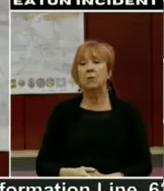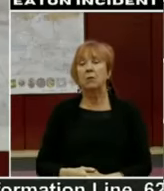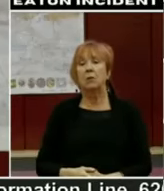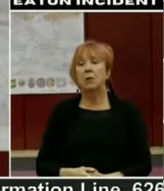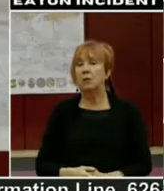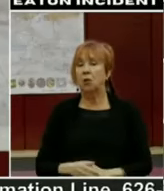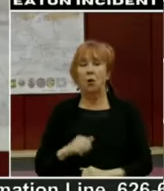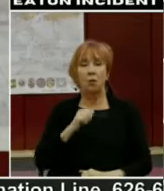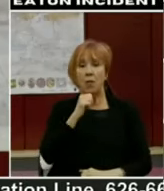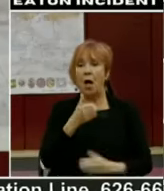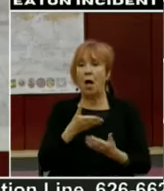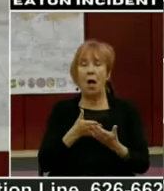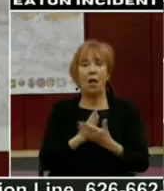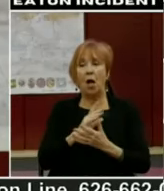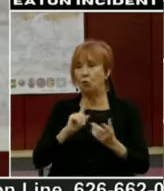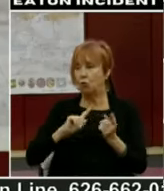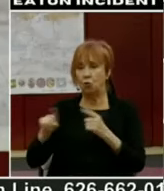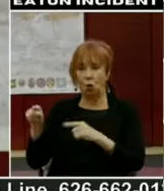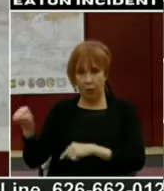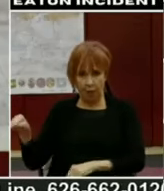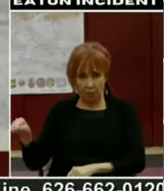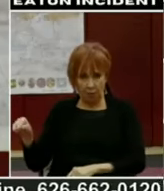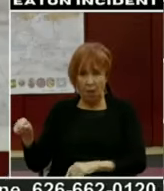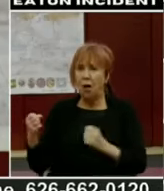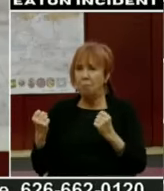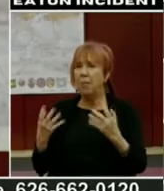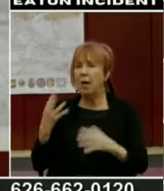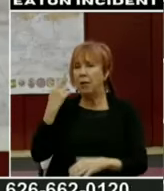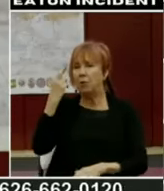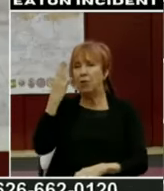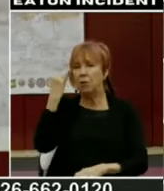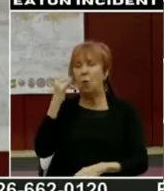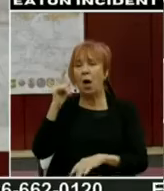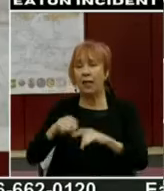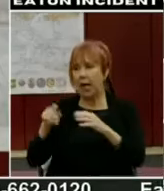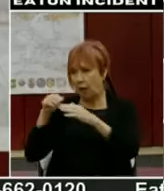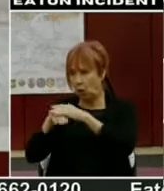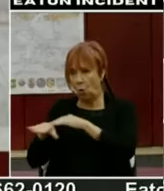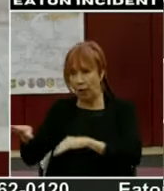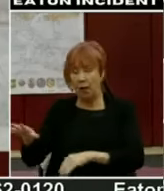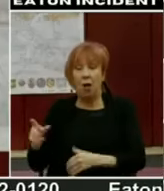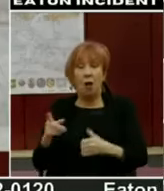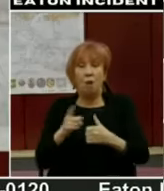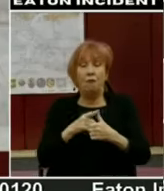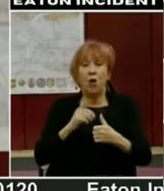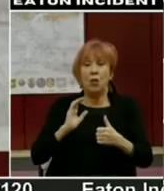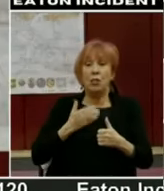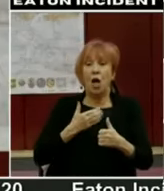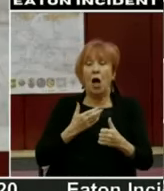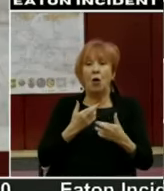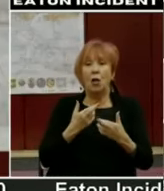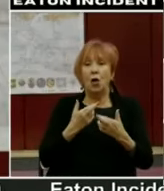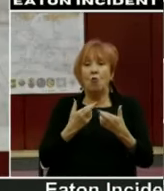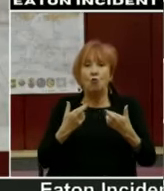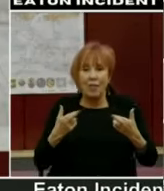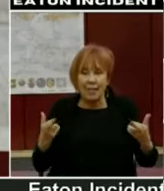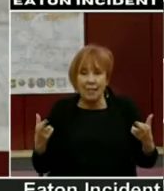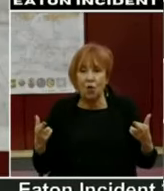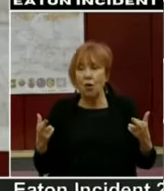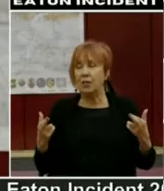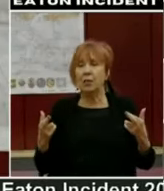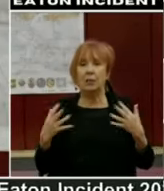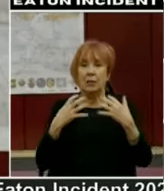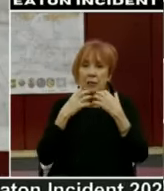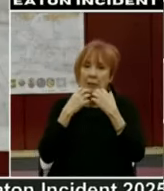not. There's a number of reasons for that. First of all, our resources are very valuable right now. We don't